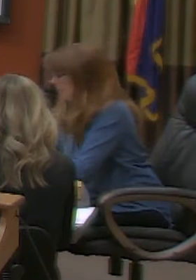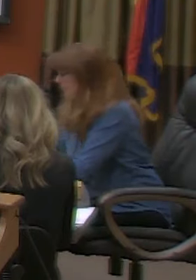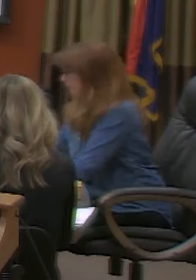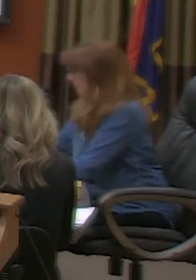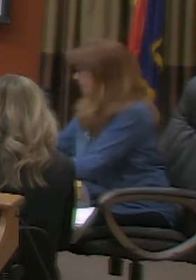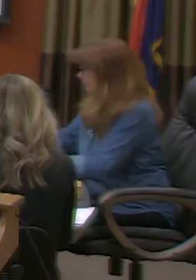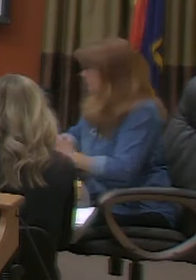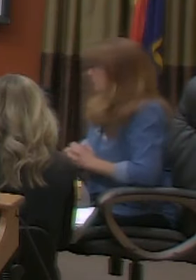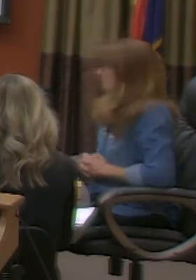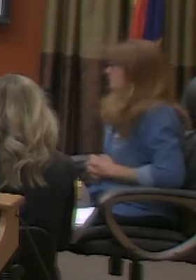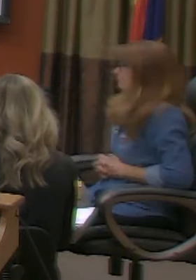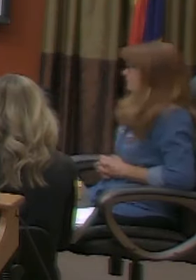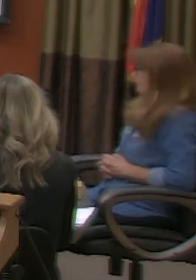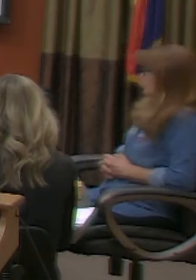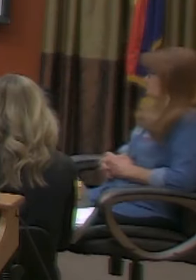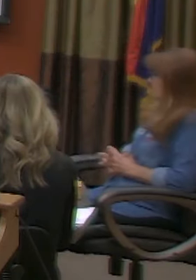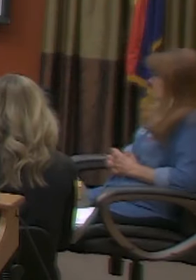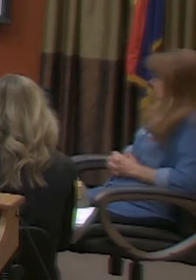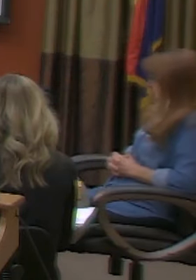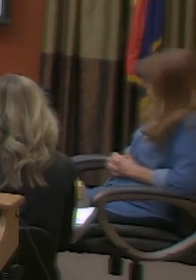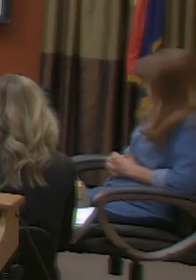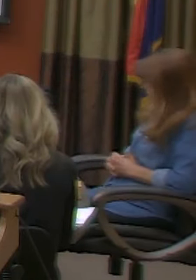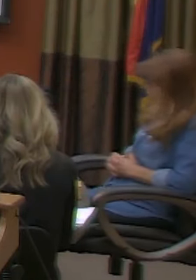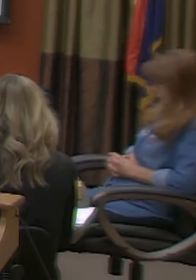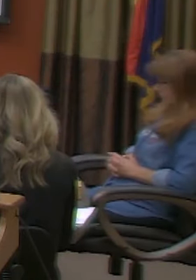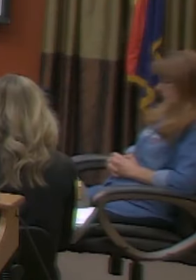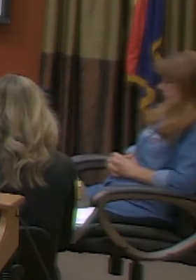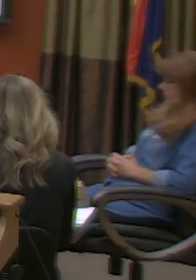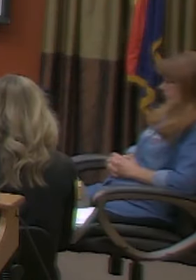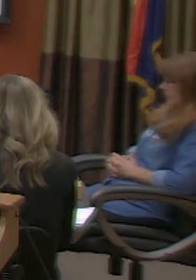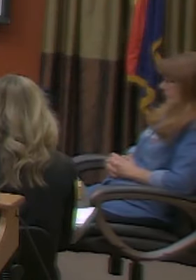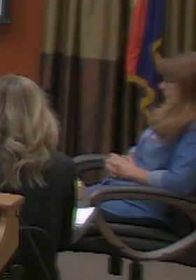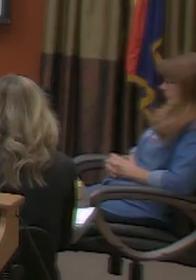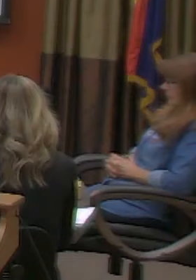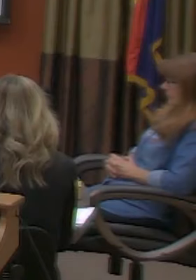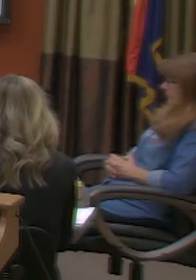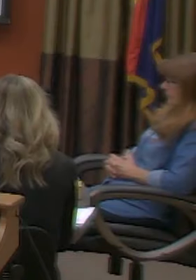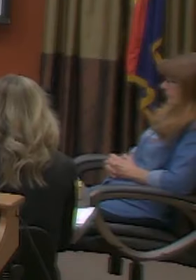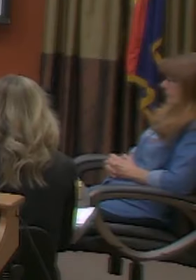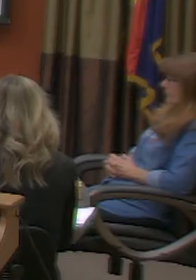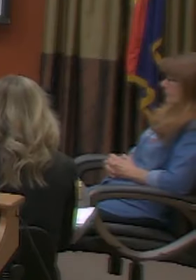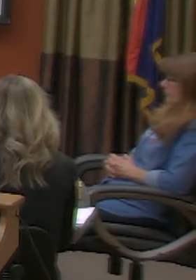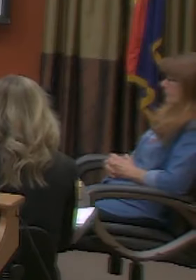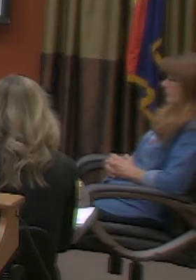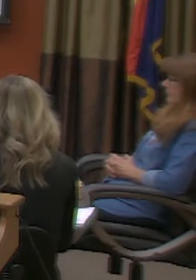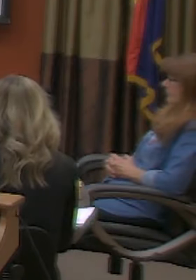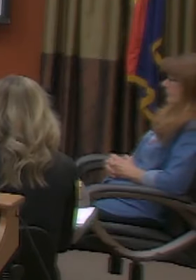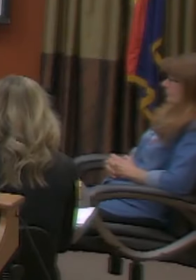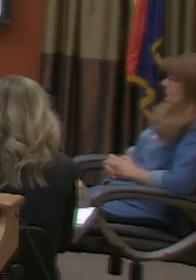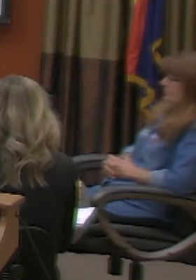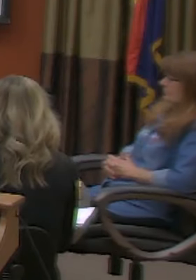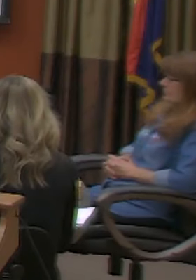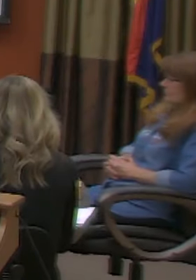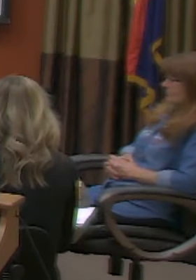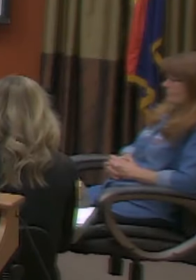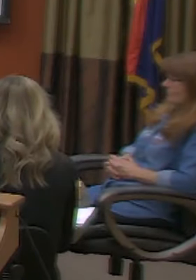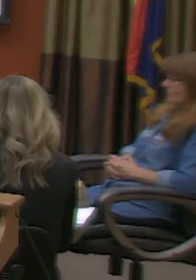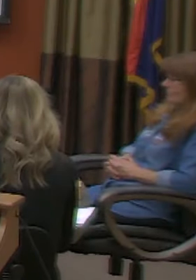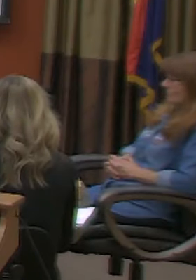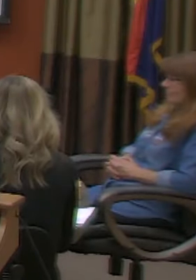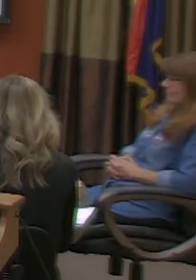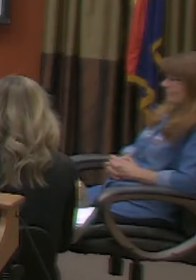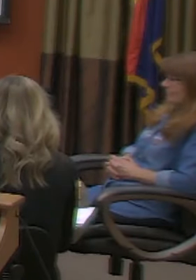No. Councilwoman Scholl. Yes. Councilman Sischka. Yes. Mayor Pro Tem Orr. Absolutely, yes. And